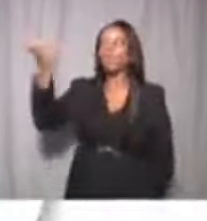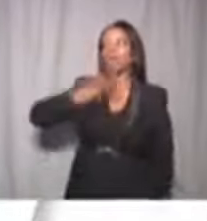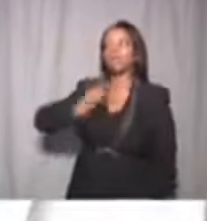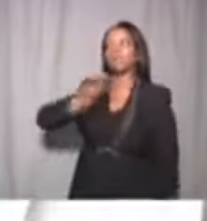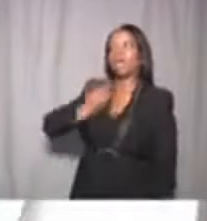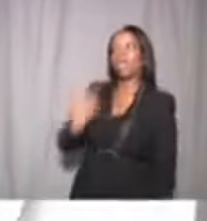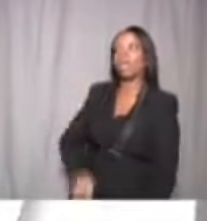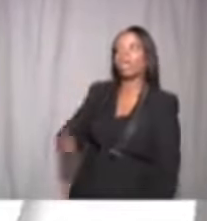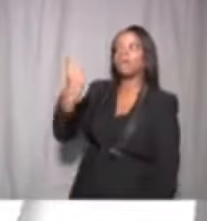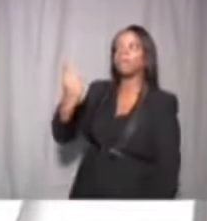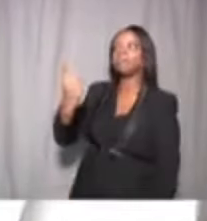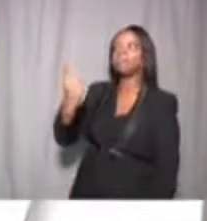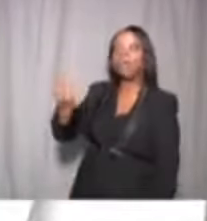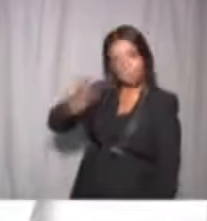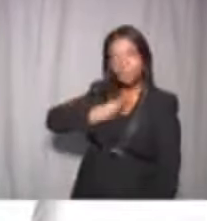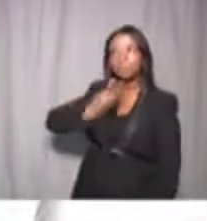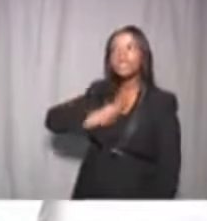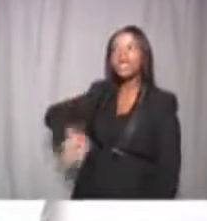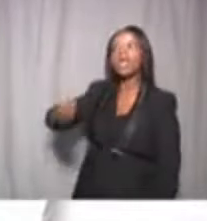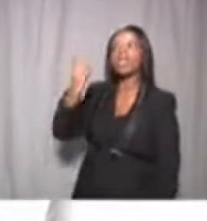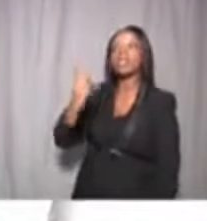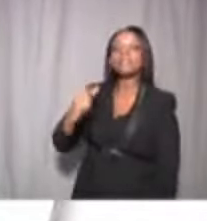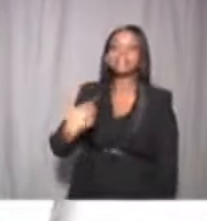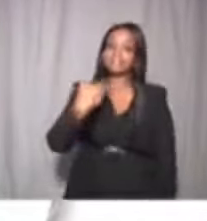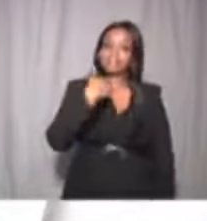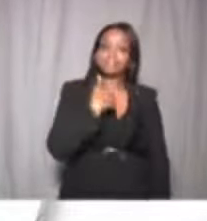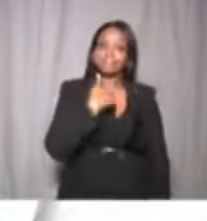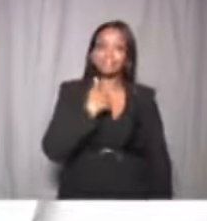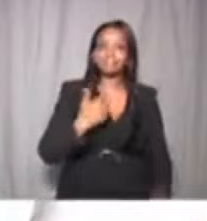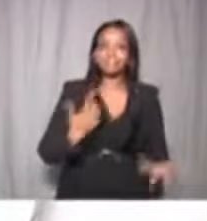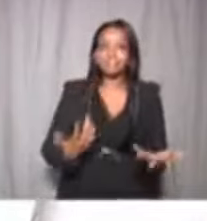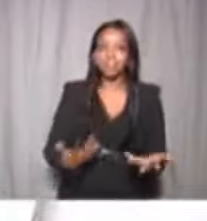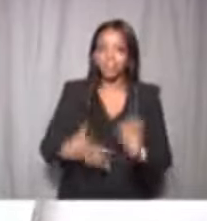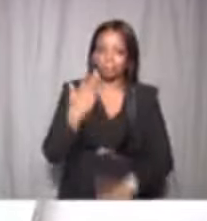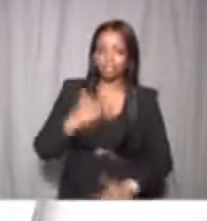leaving. Wardella, anarchy.